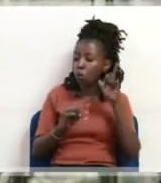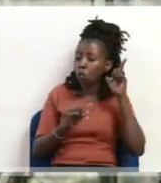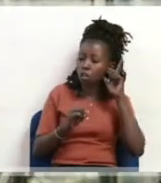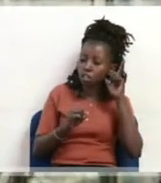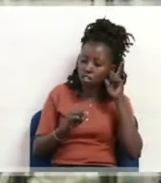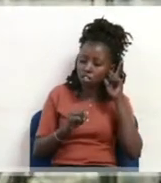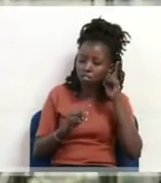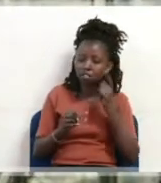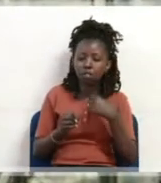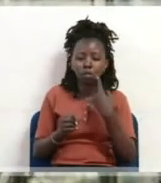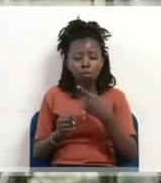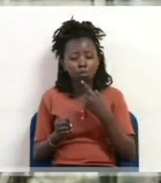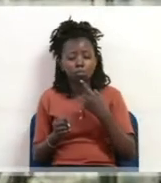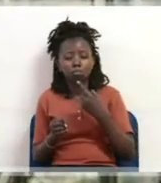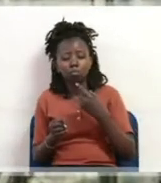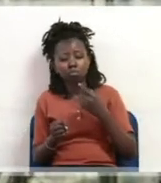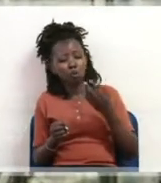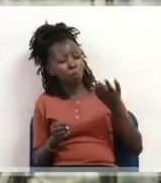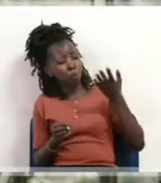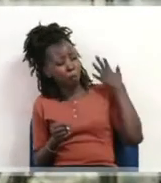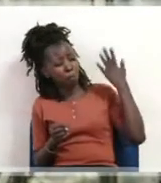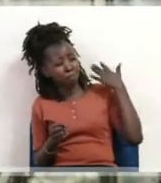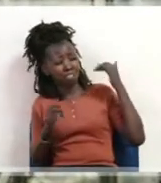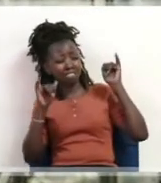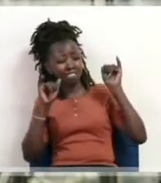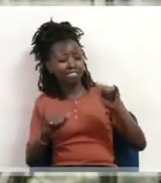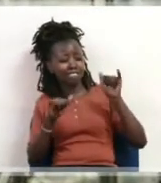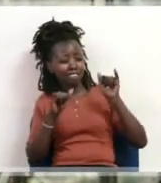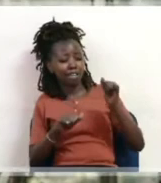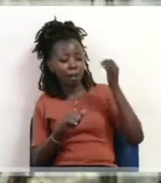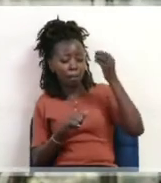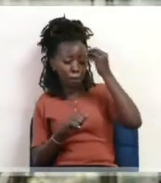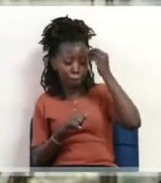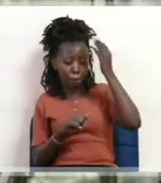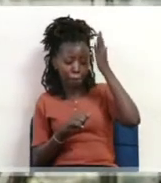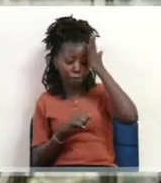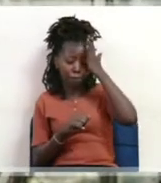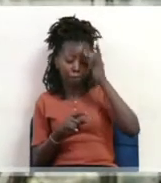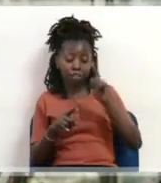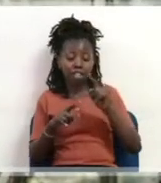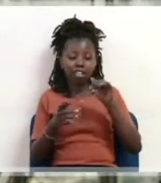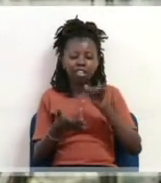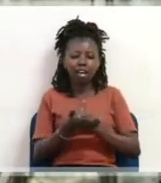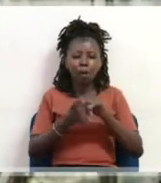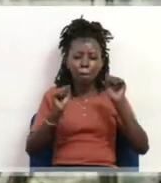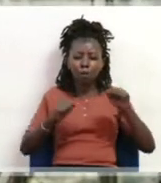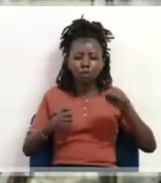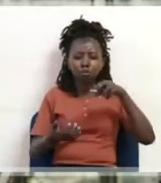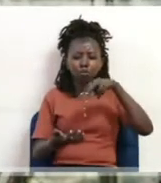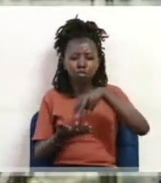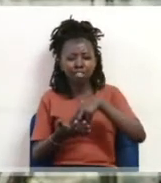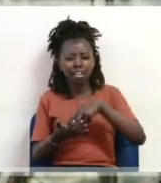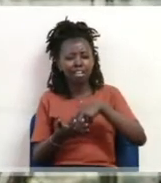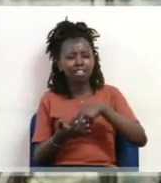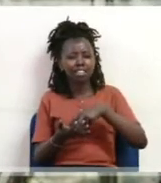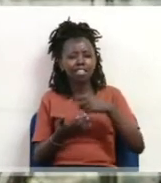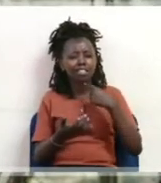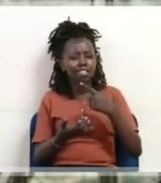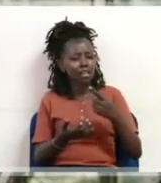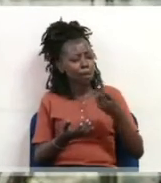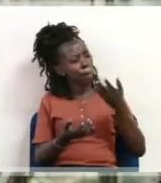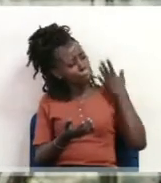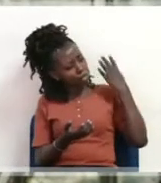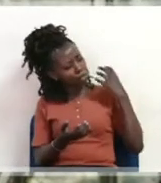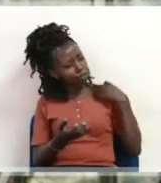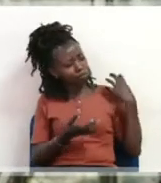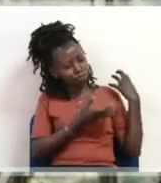has the past lingering on, that they will stand today and say, "You passed, I hanged you on the cross, and